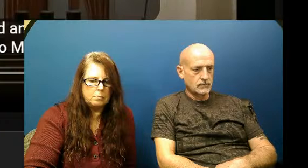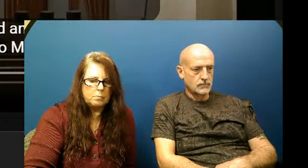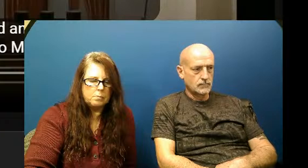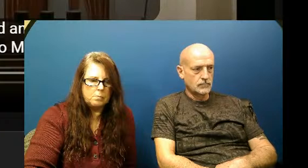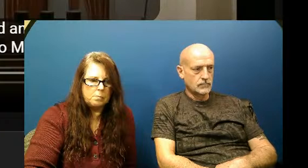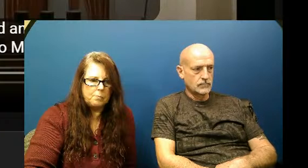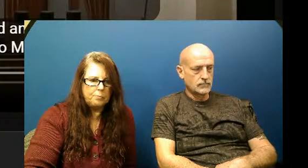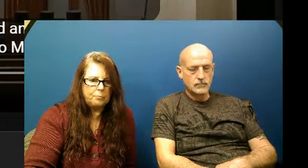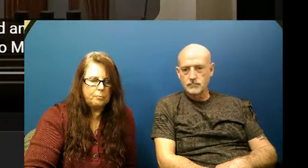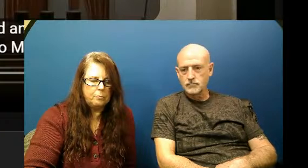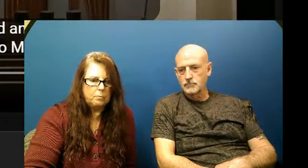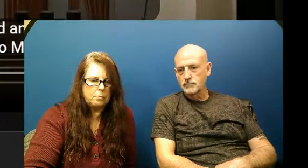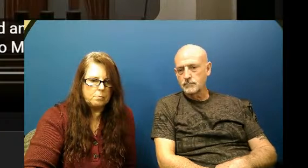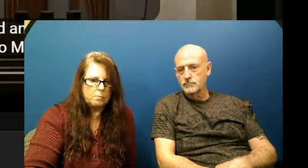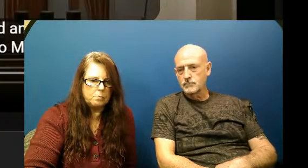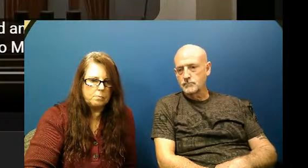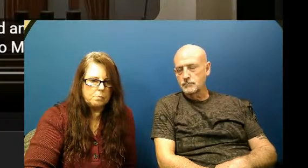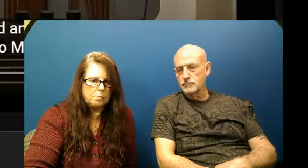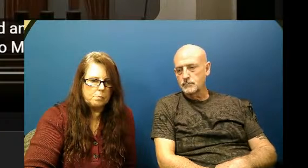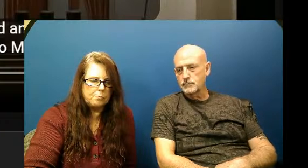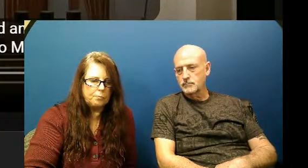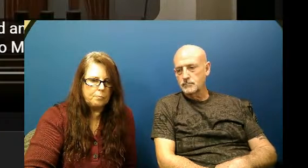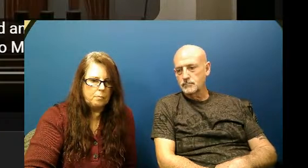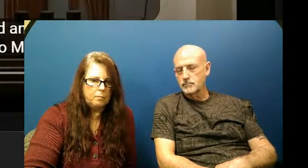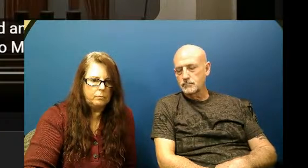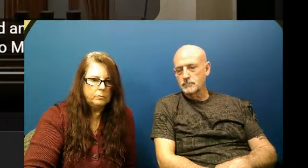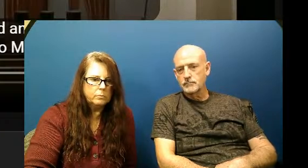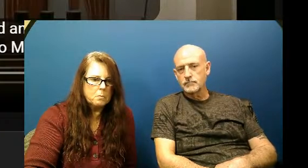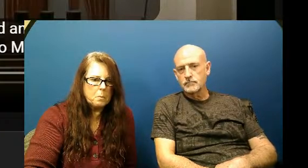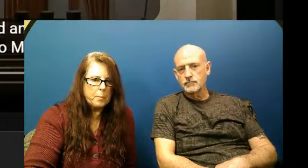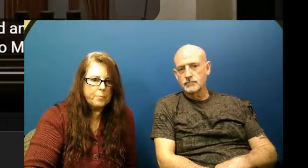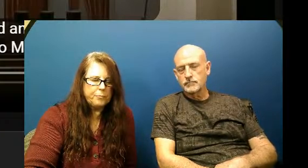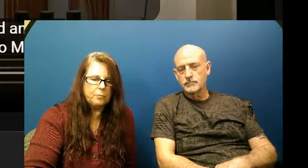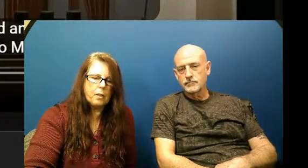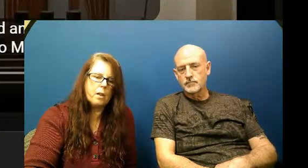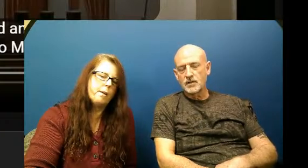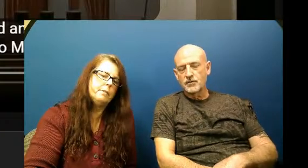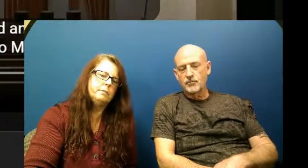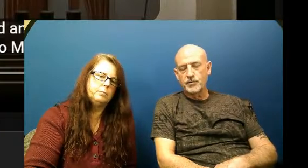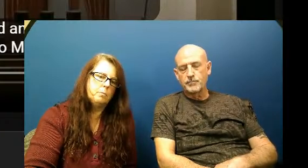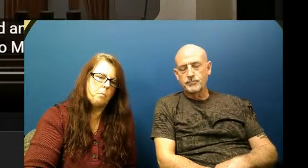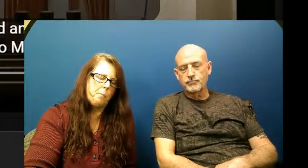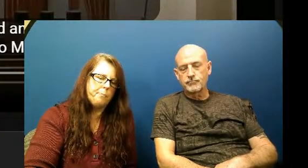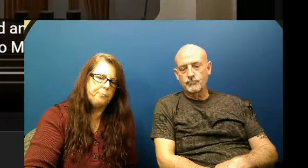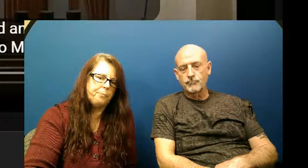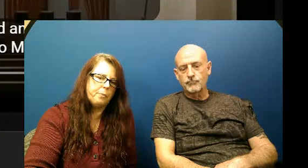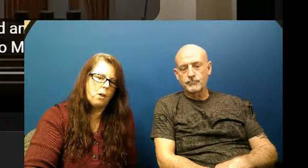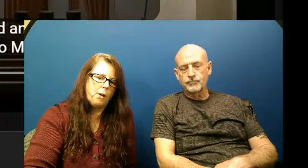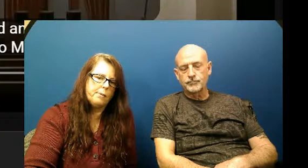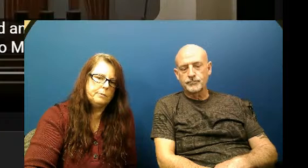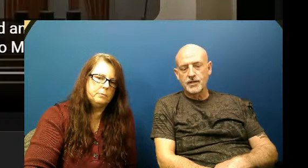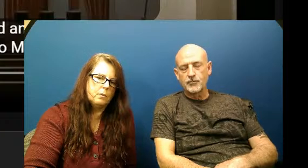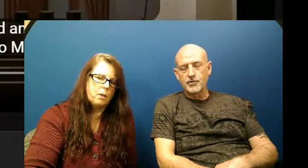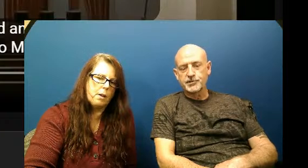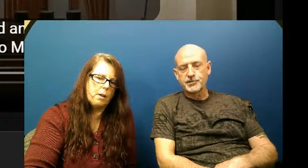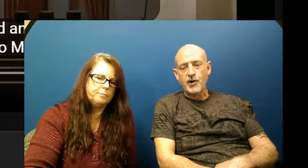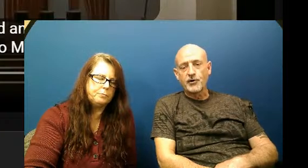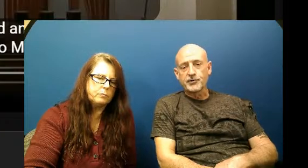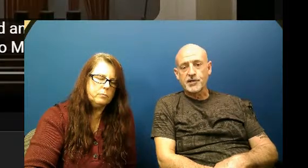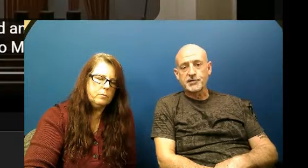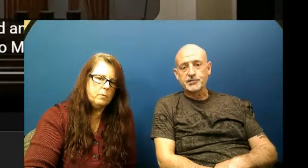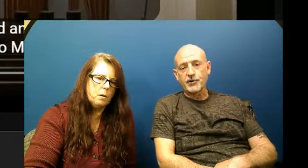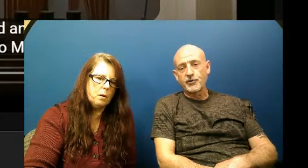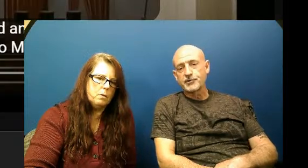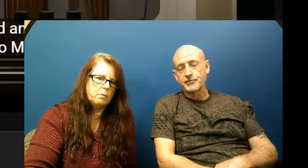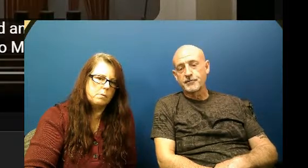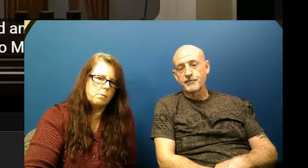United States, the threat of using that information is what is at issue. It's not whether the user thinks it's okay. Well, she's wrong,